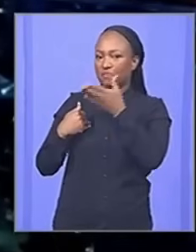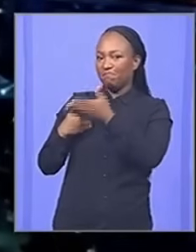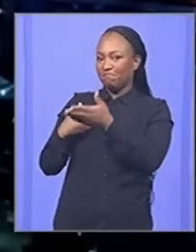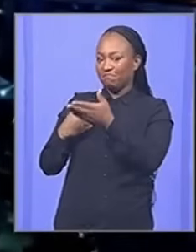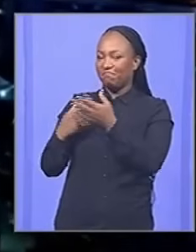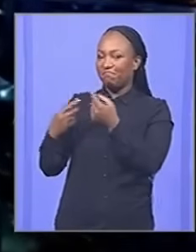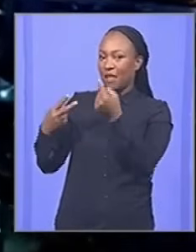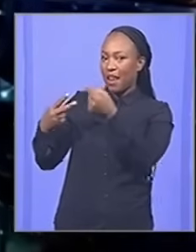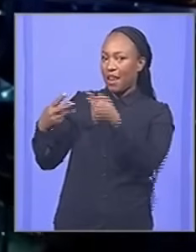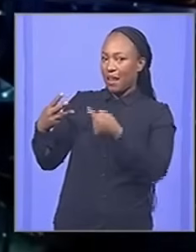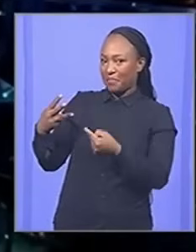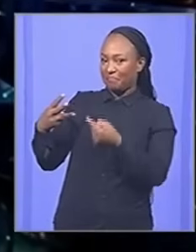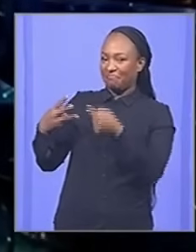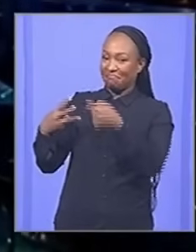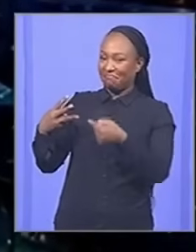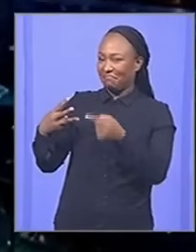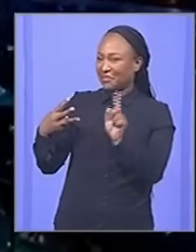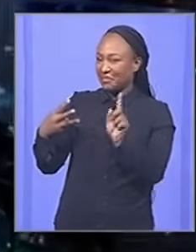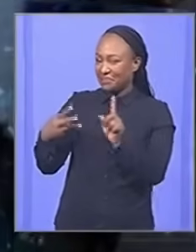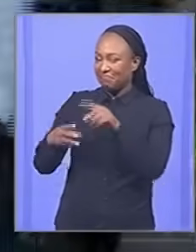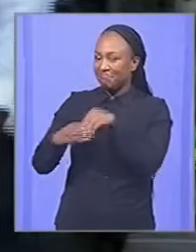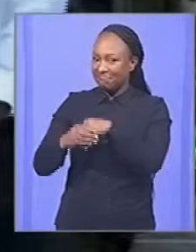dihlogo tša ditaba.